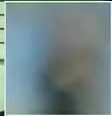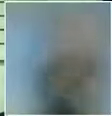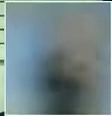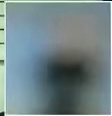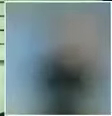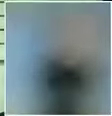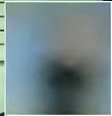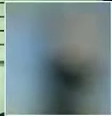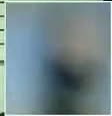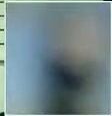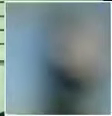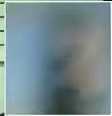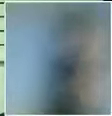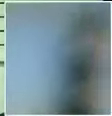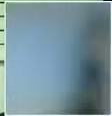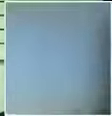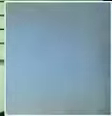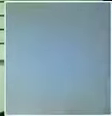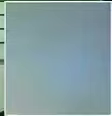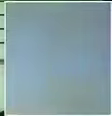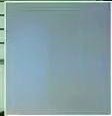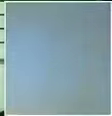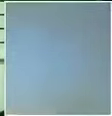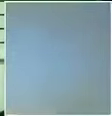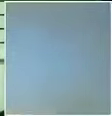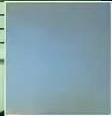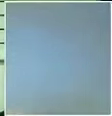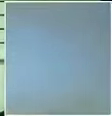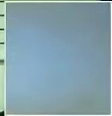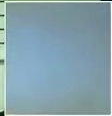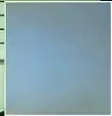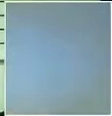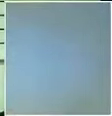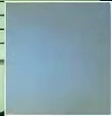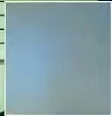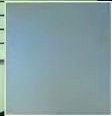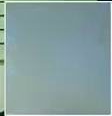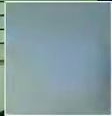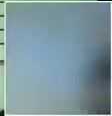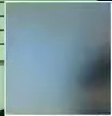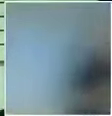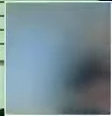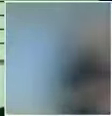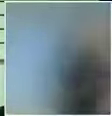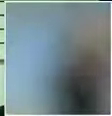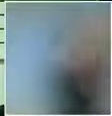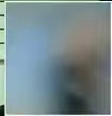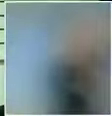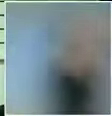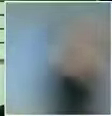aim, the first goal that we have to achieve is really an educational aim. After that